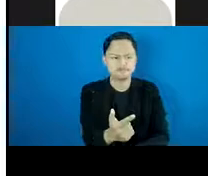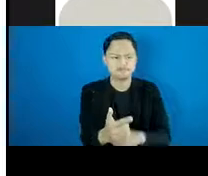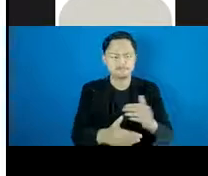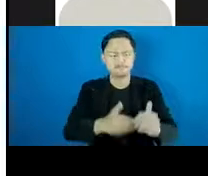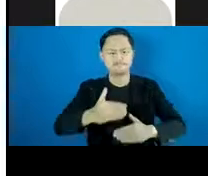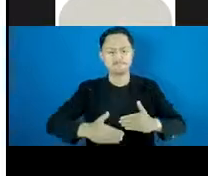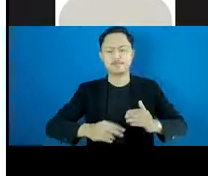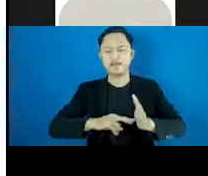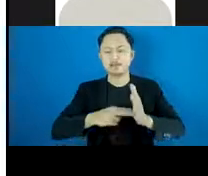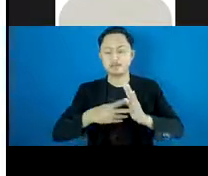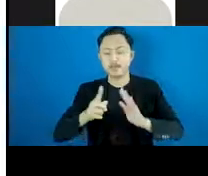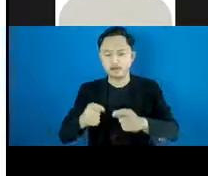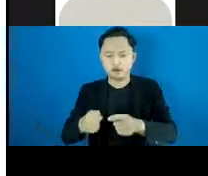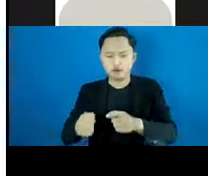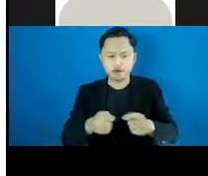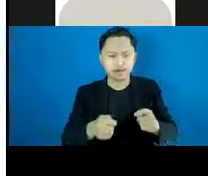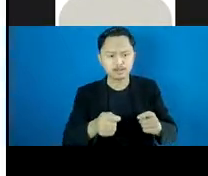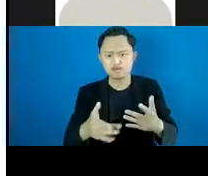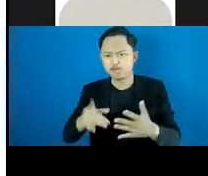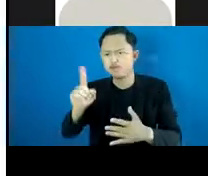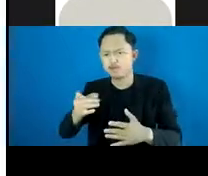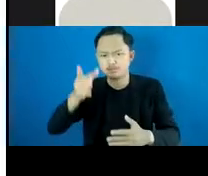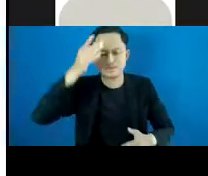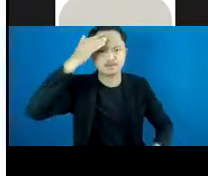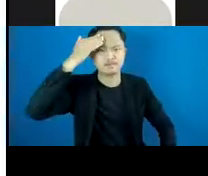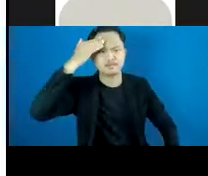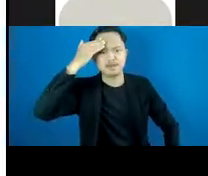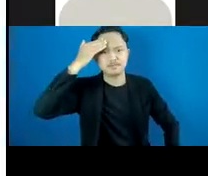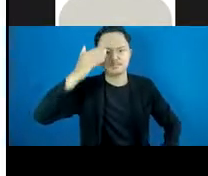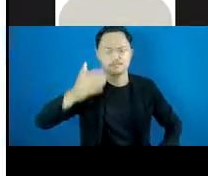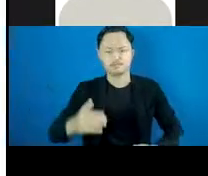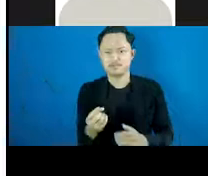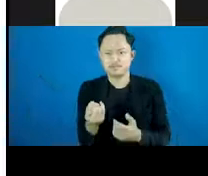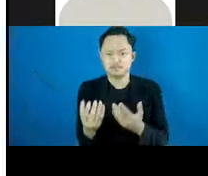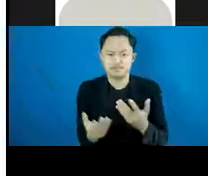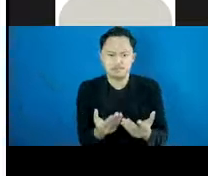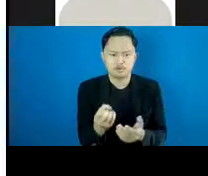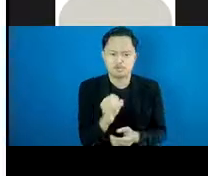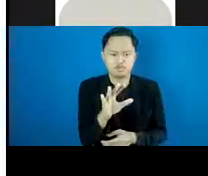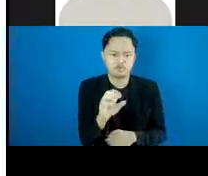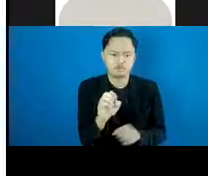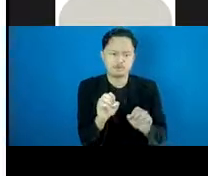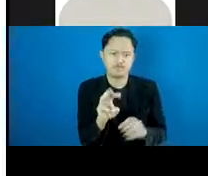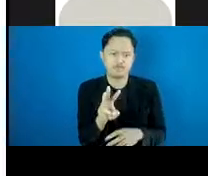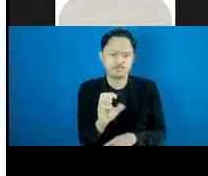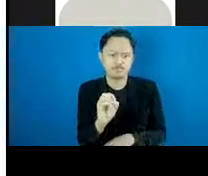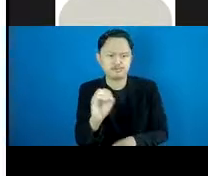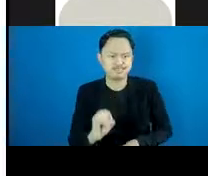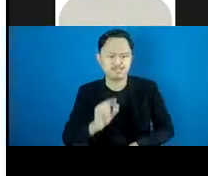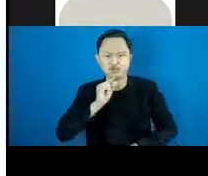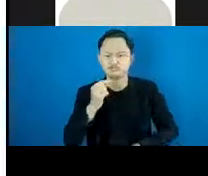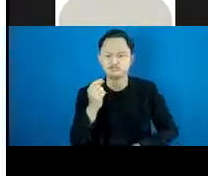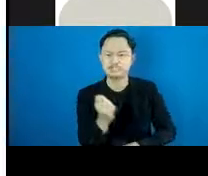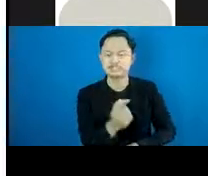therefore, the operator will have to now fund almost 50% of the total cost. If the state subsidy and the